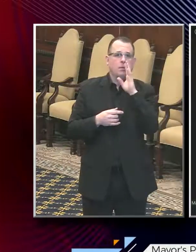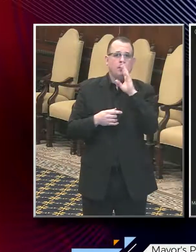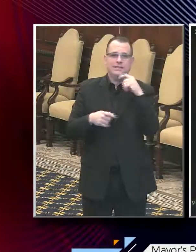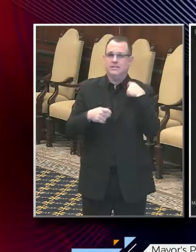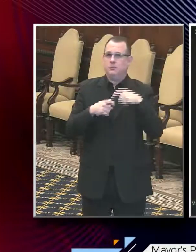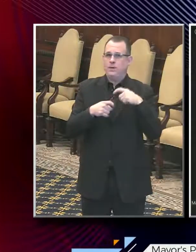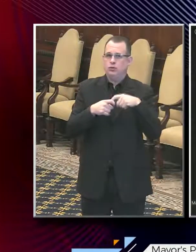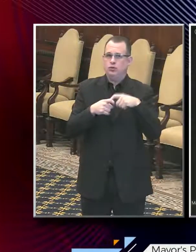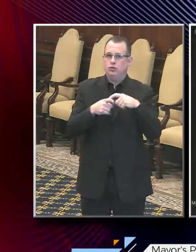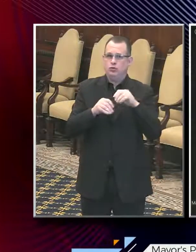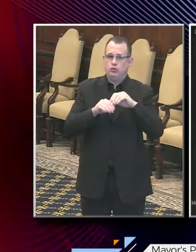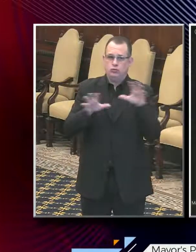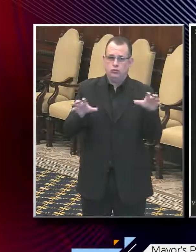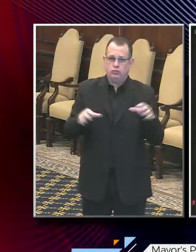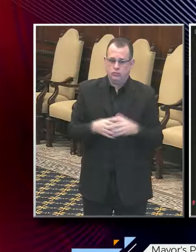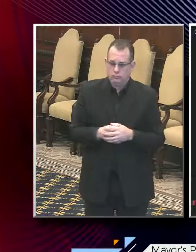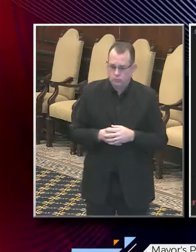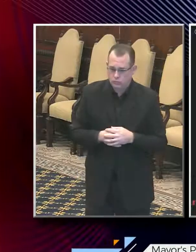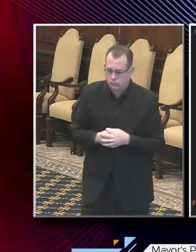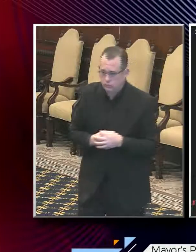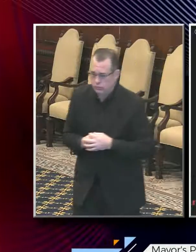mayor's and Dr. Farley's remarks.